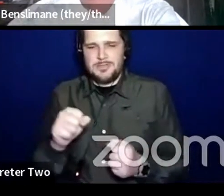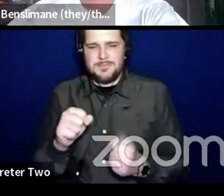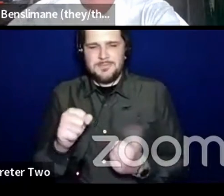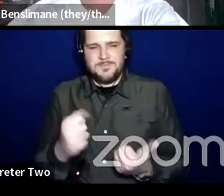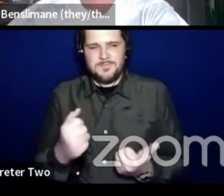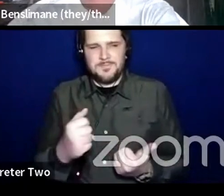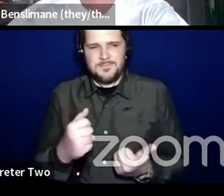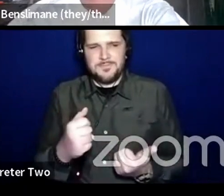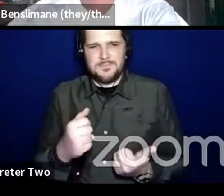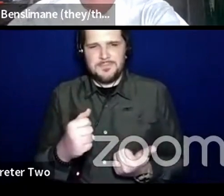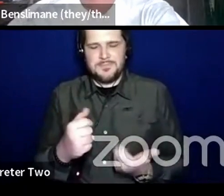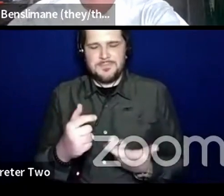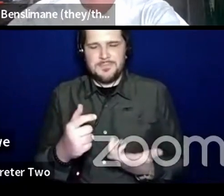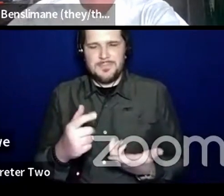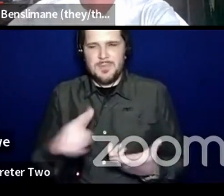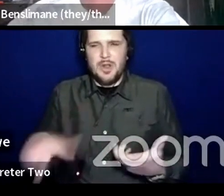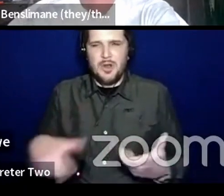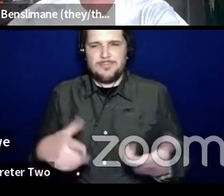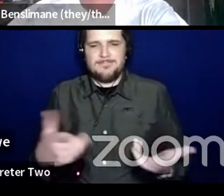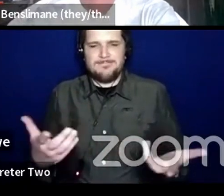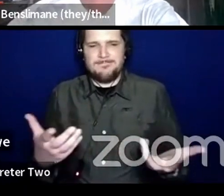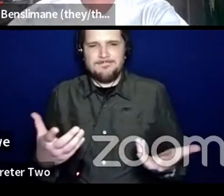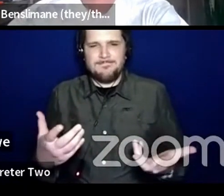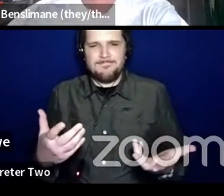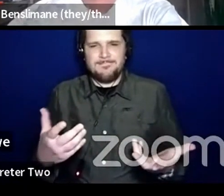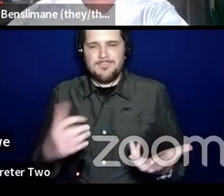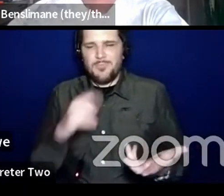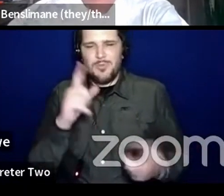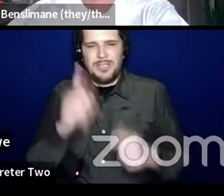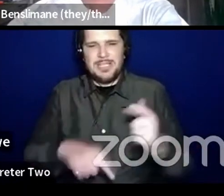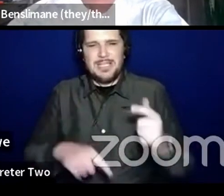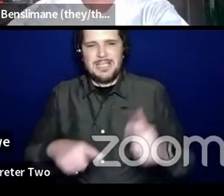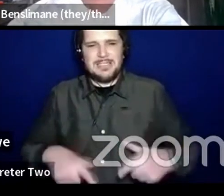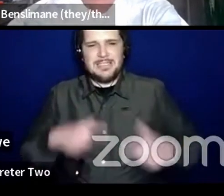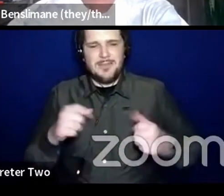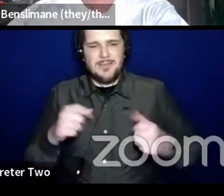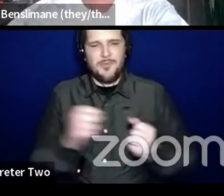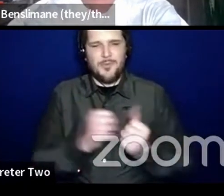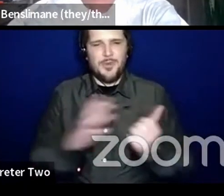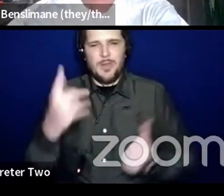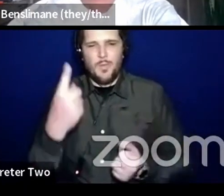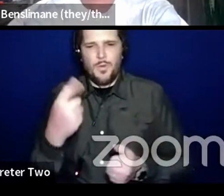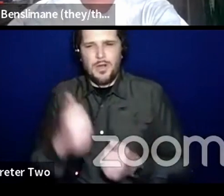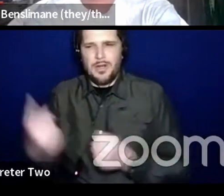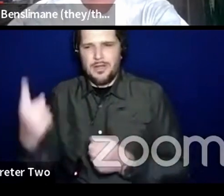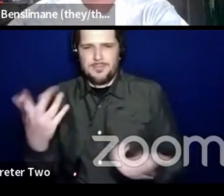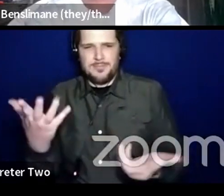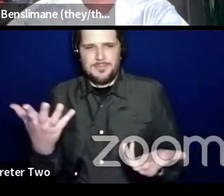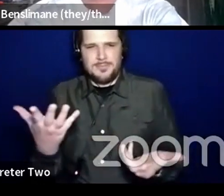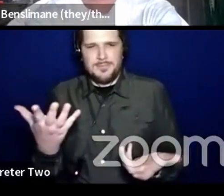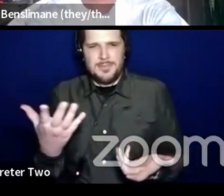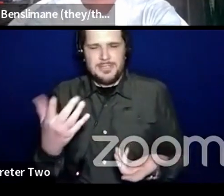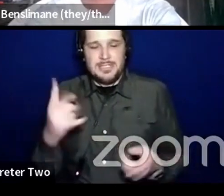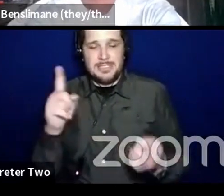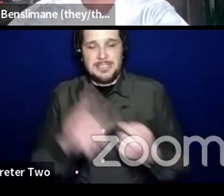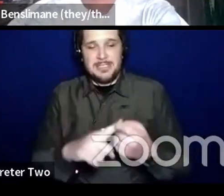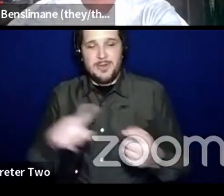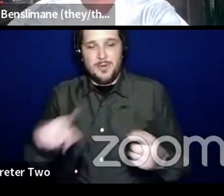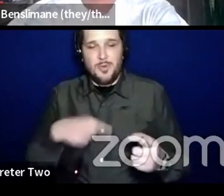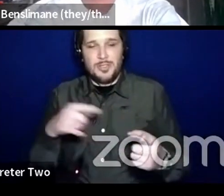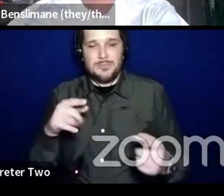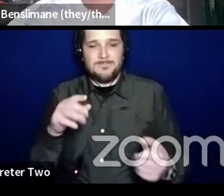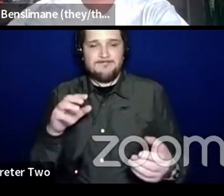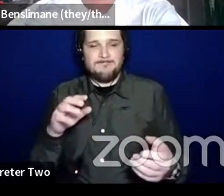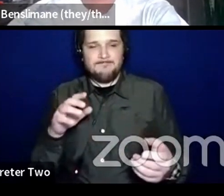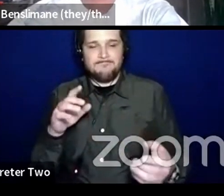our life force. Like, we can't exist without one another. And until we get to that place, and I know I sound like a little